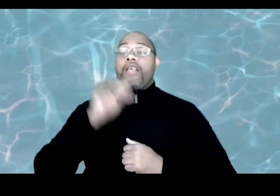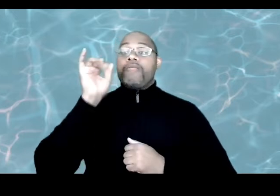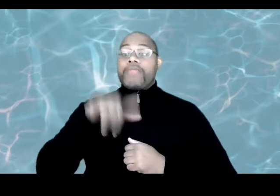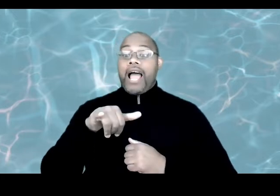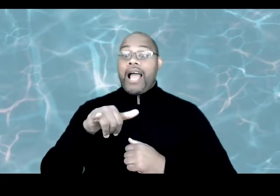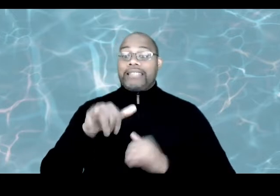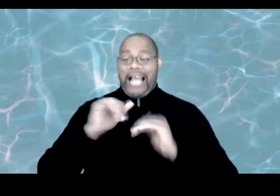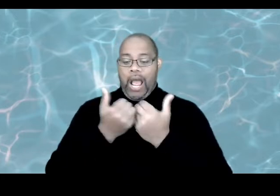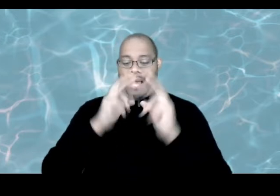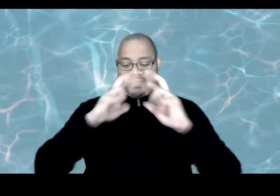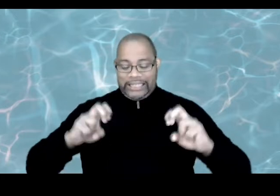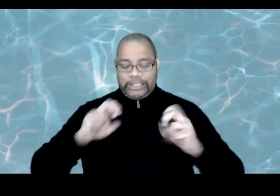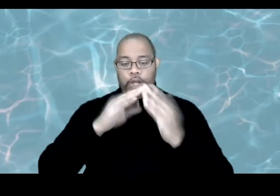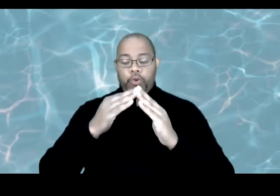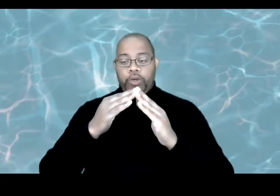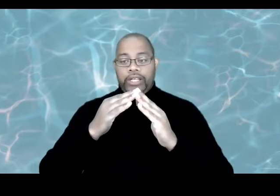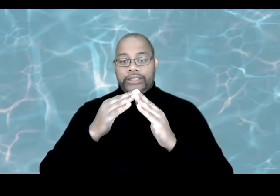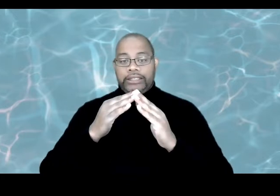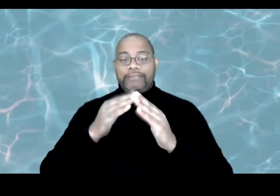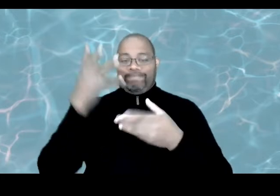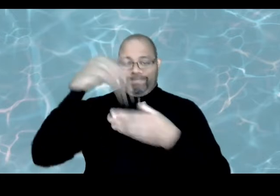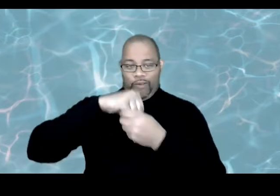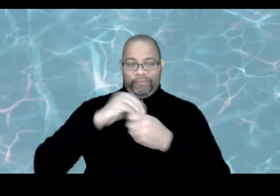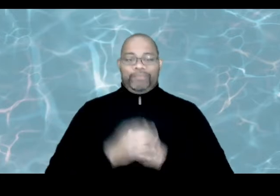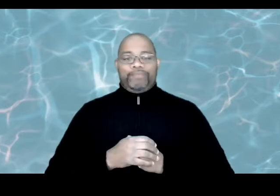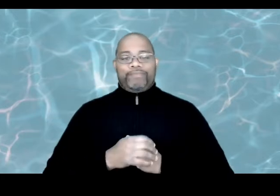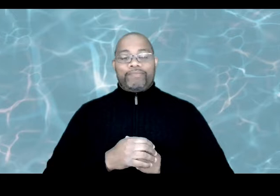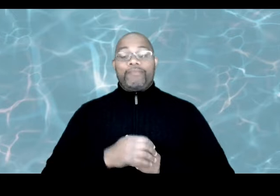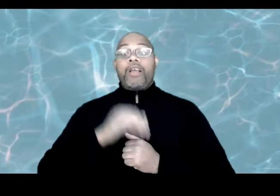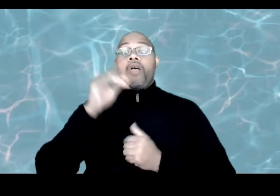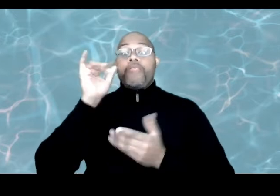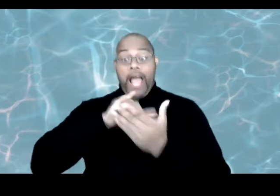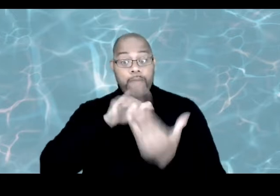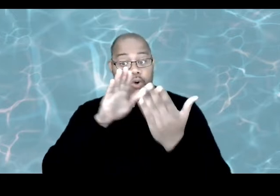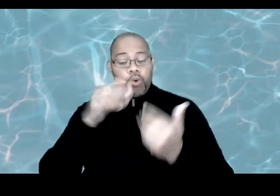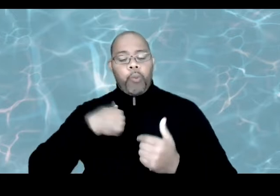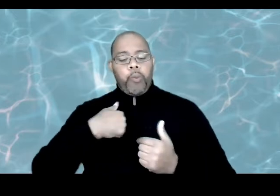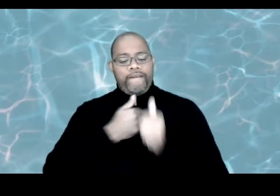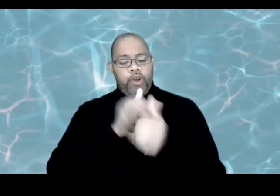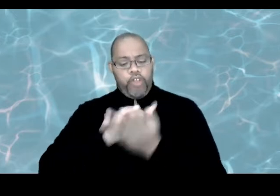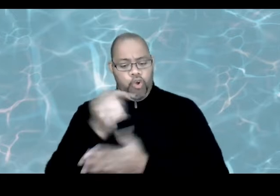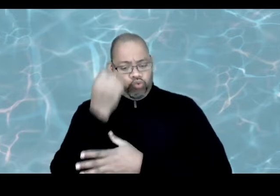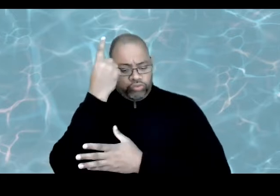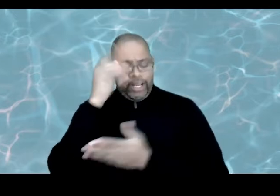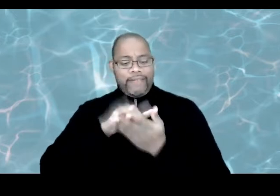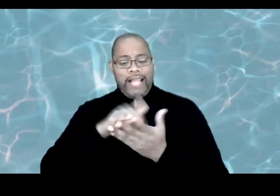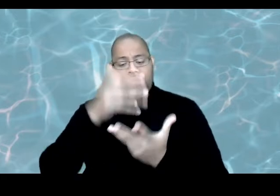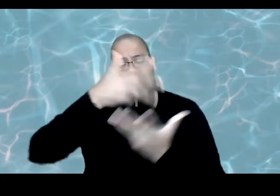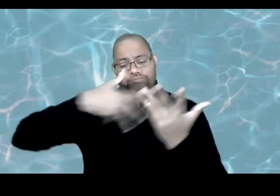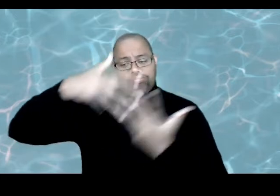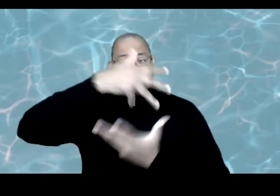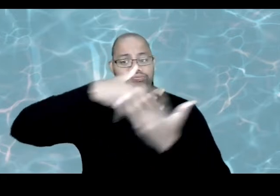And that is where assessing marine communities comes into play. Here, we're going off of this understanding